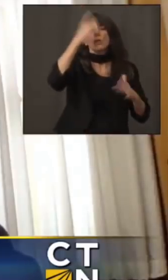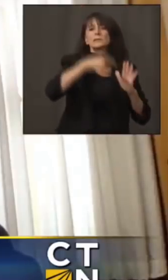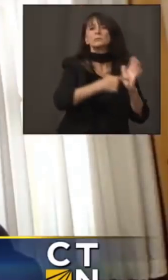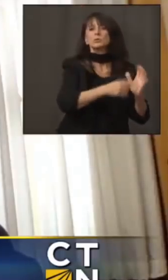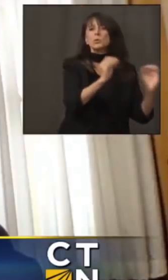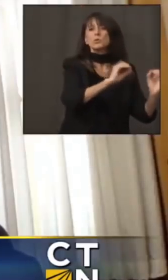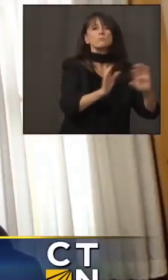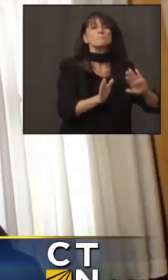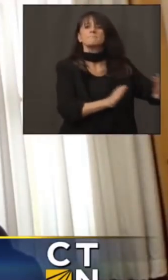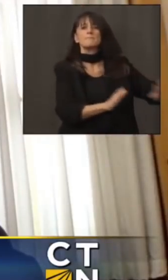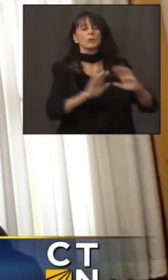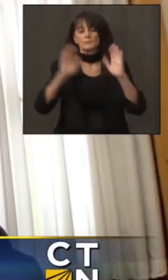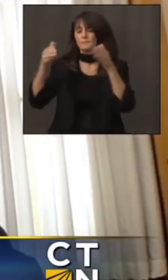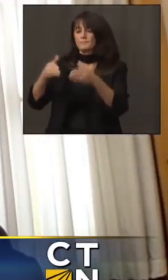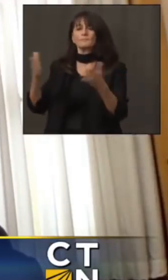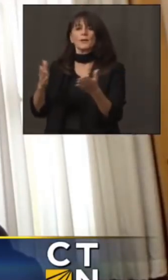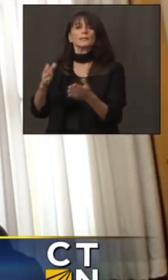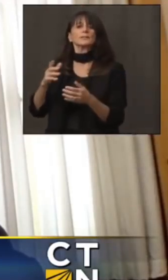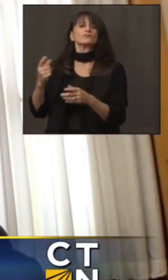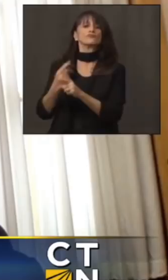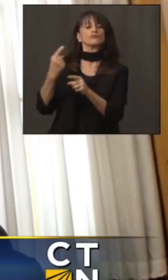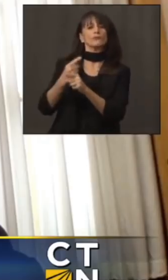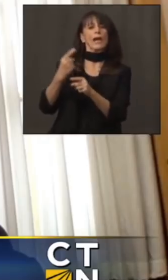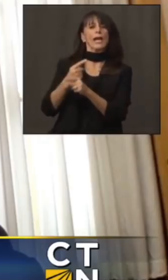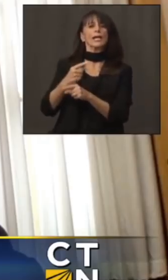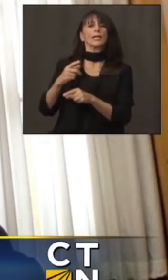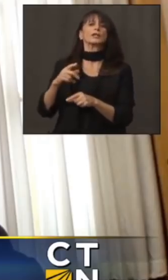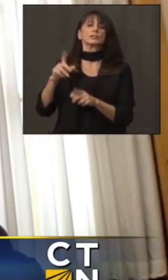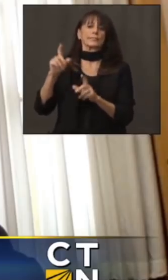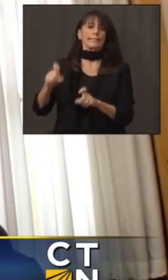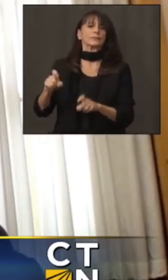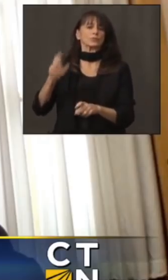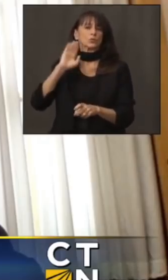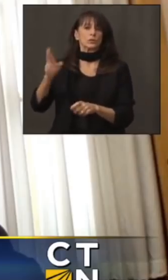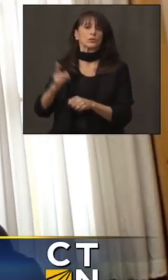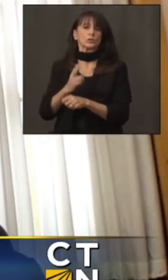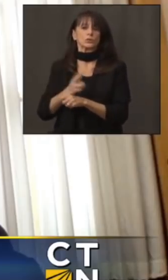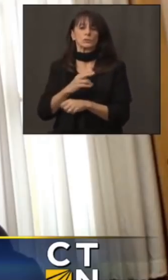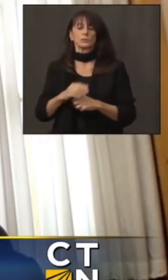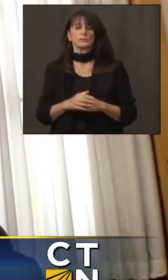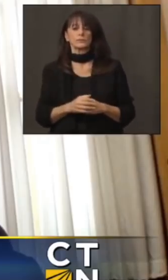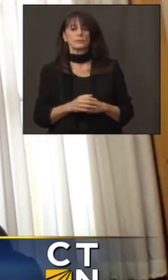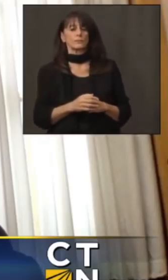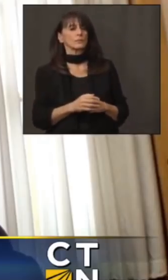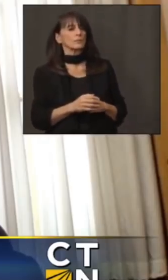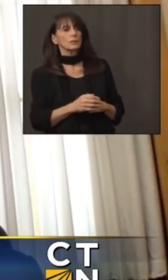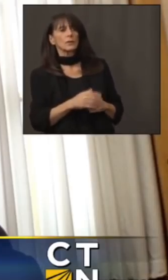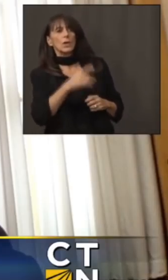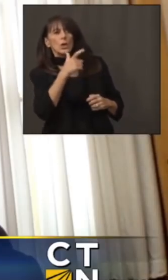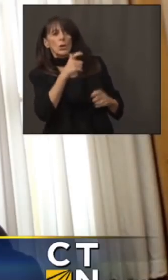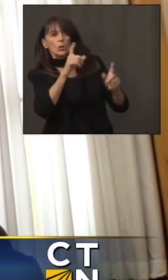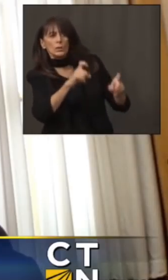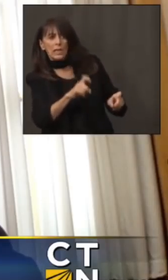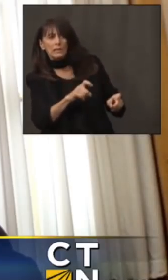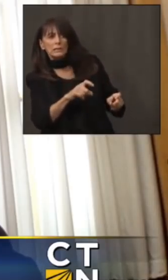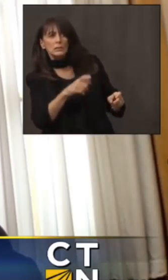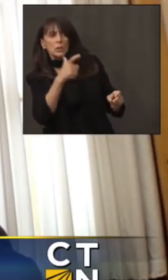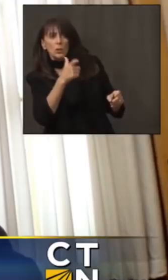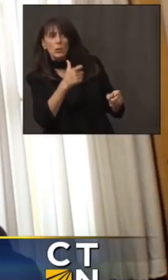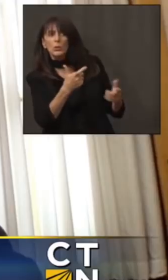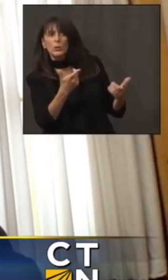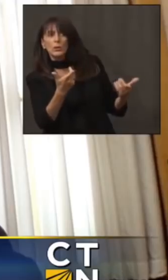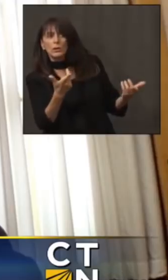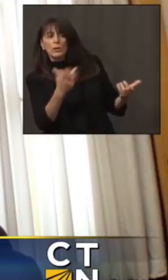point in time. So we'll be using standard PCR-based tests. And who all is going to get tested? Are we just talking about the